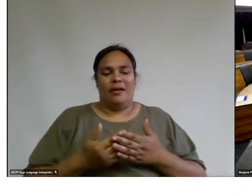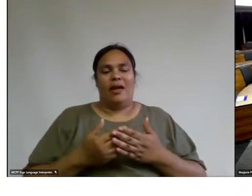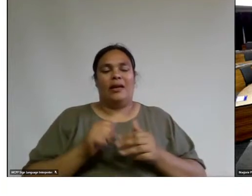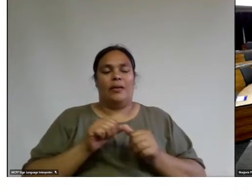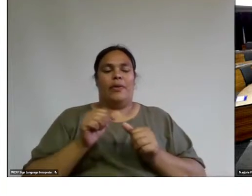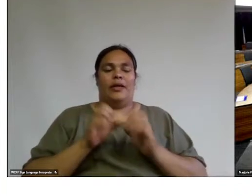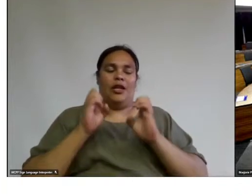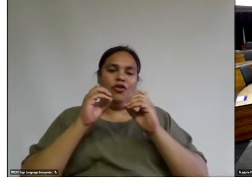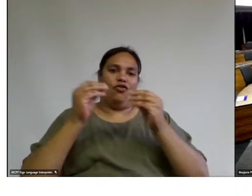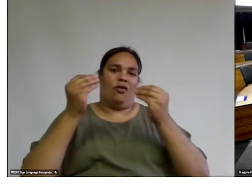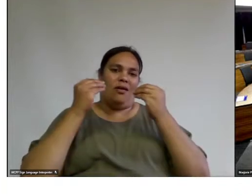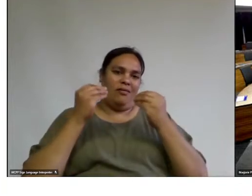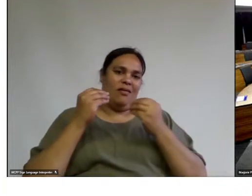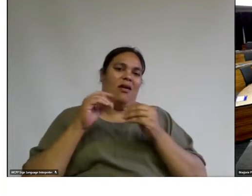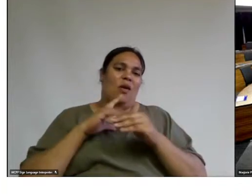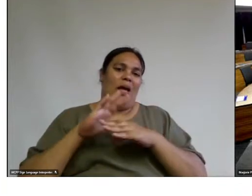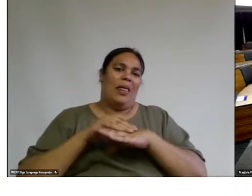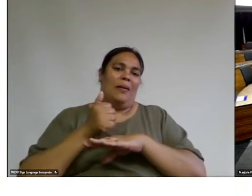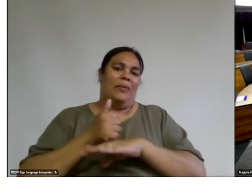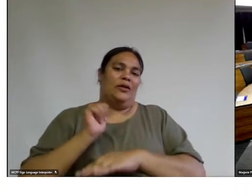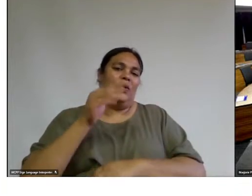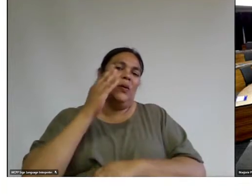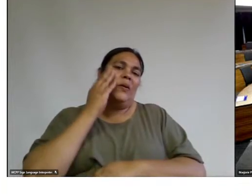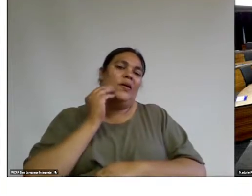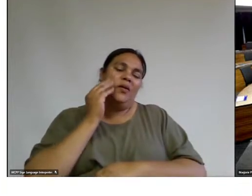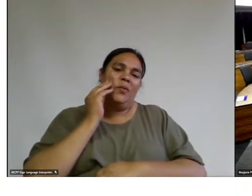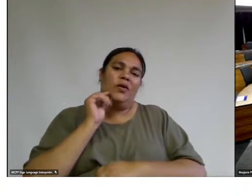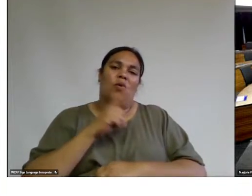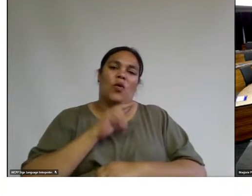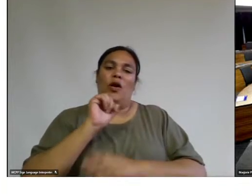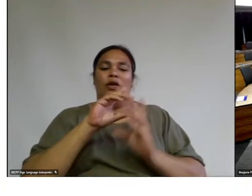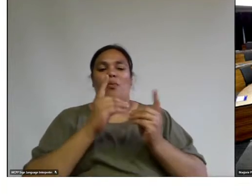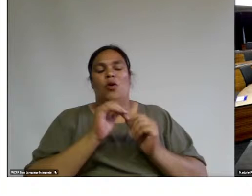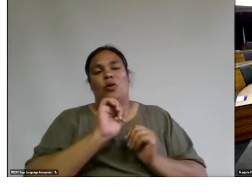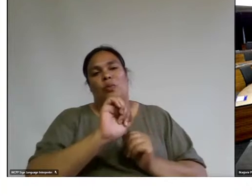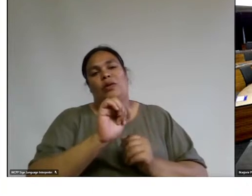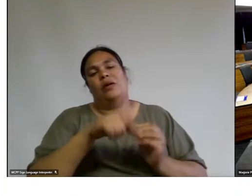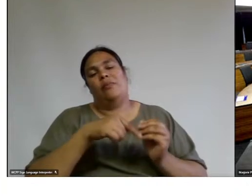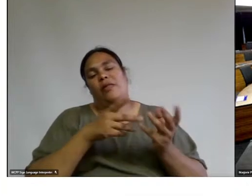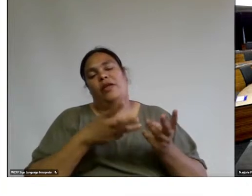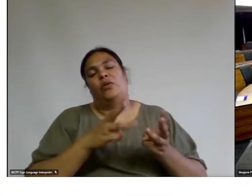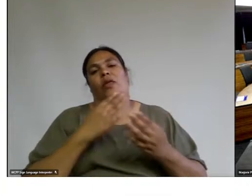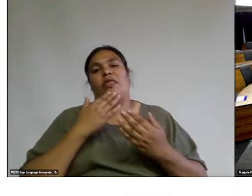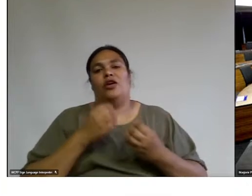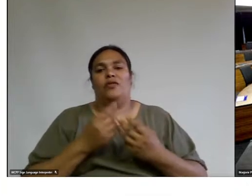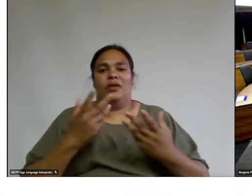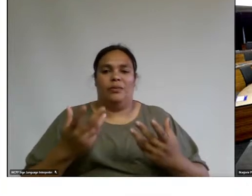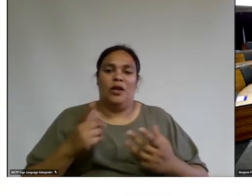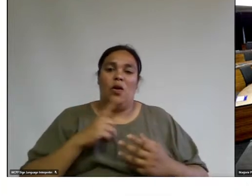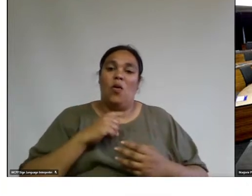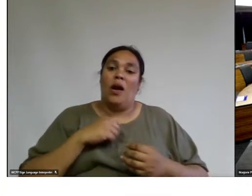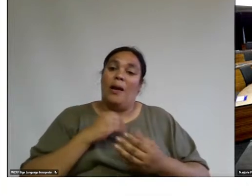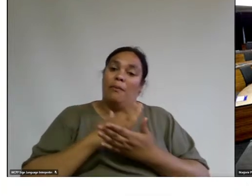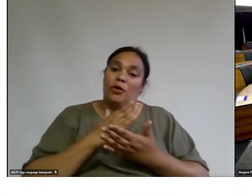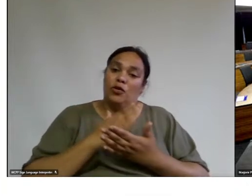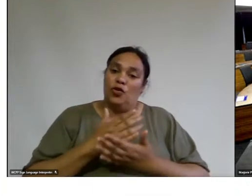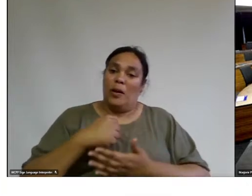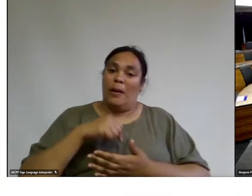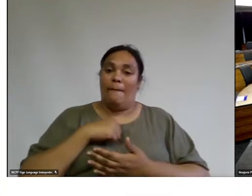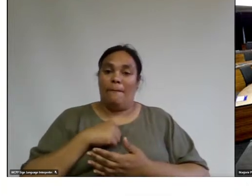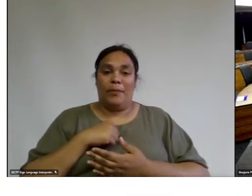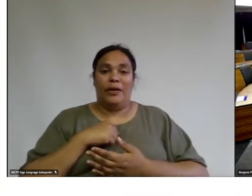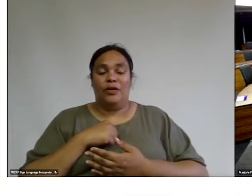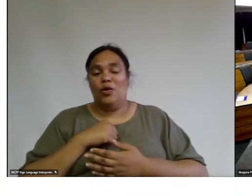better educated based on the experiences of her department in this regard. Thank you very much. Because I'm sure ours is not